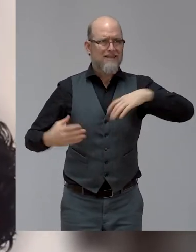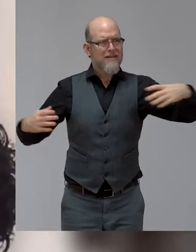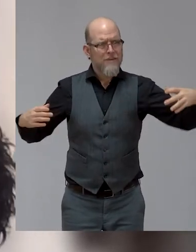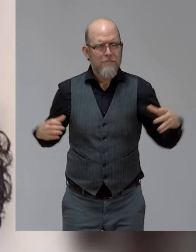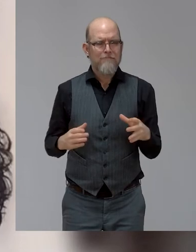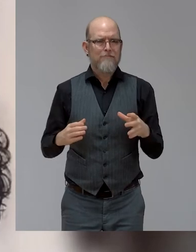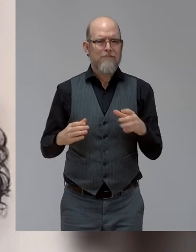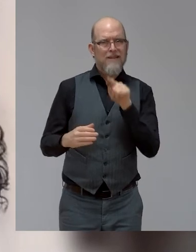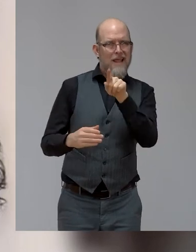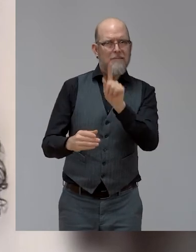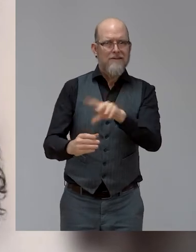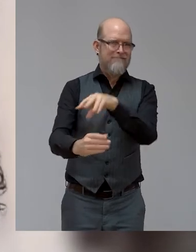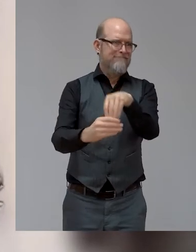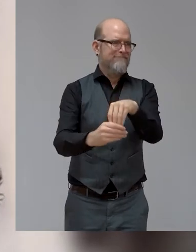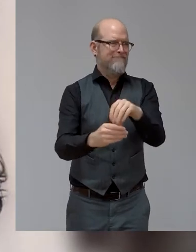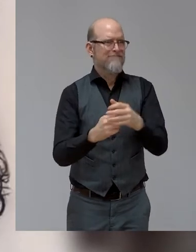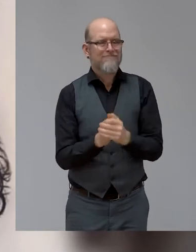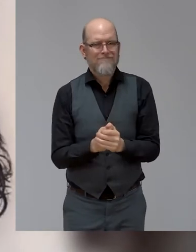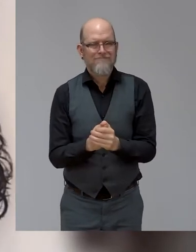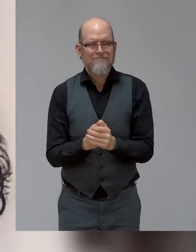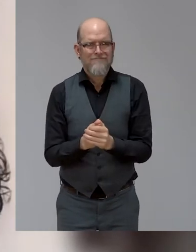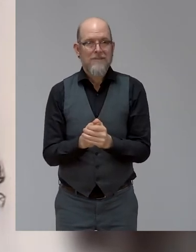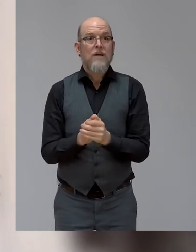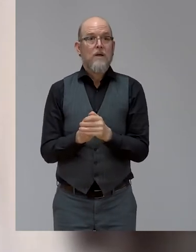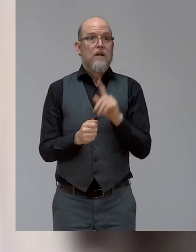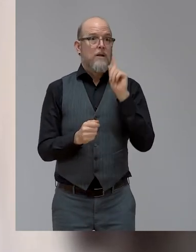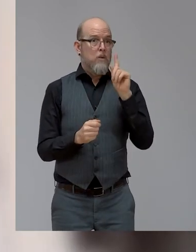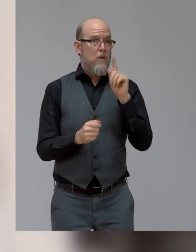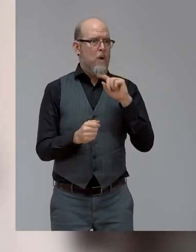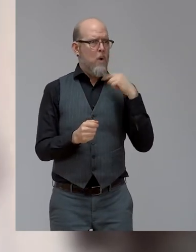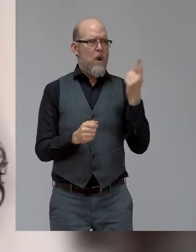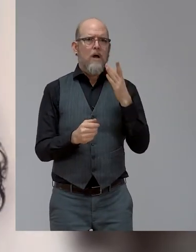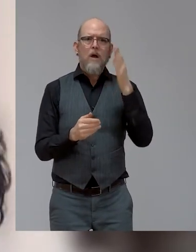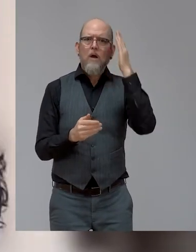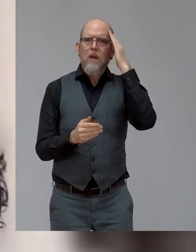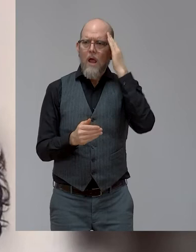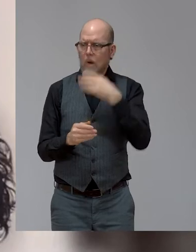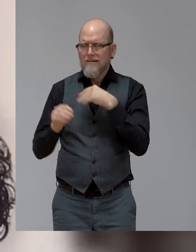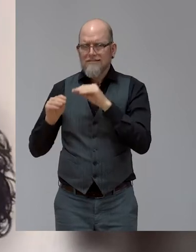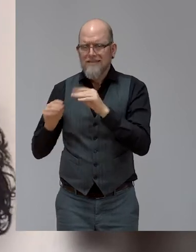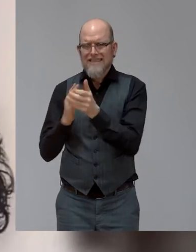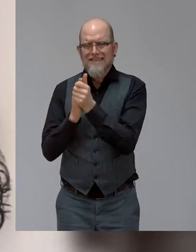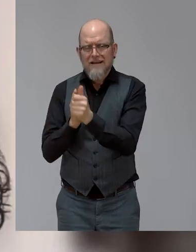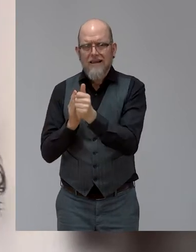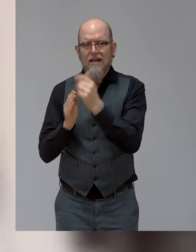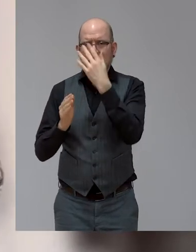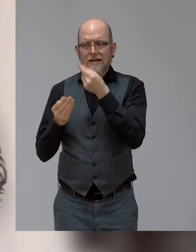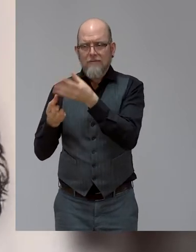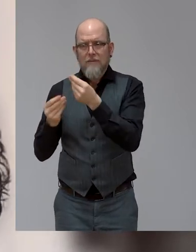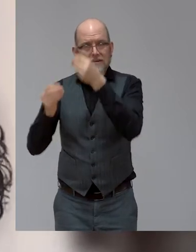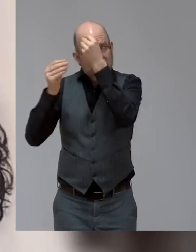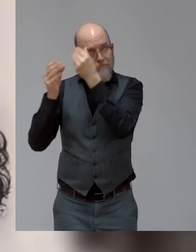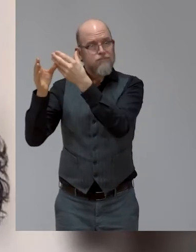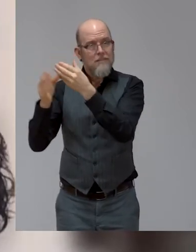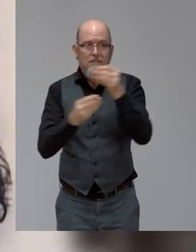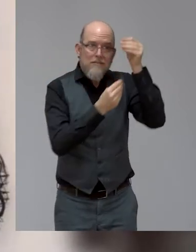needed to bring them all to a level of knowledge to make this work. Everyone had different expectations and different